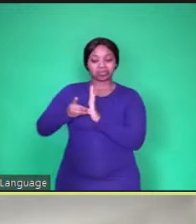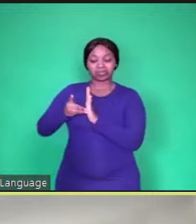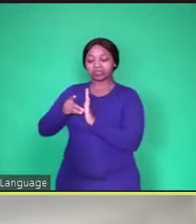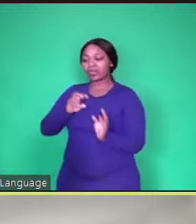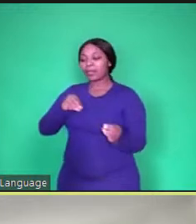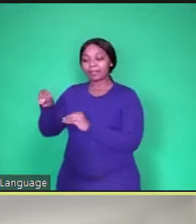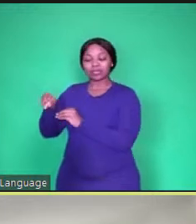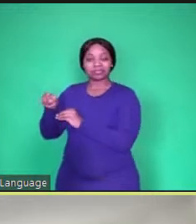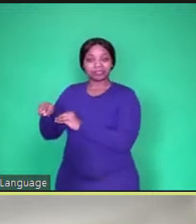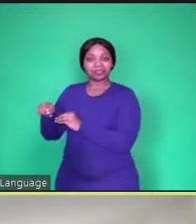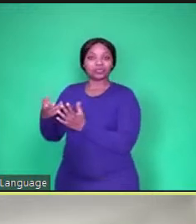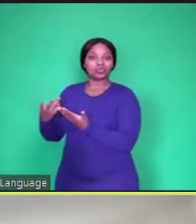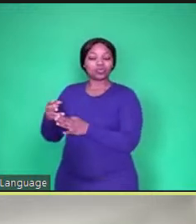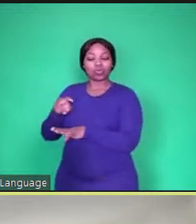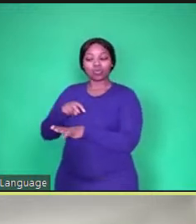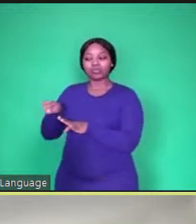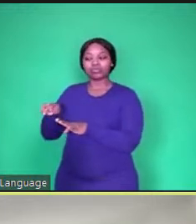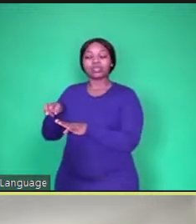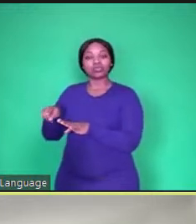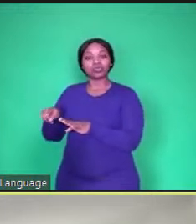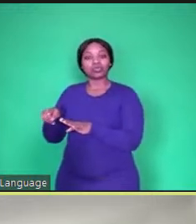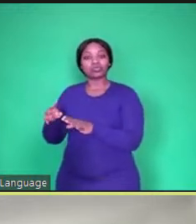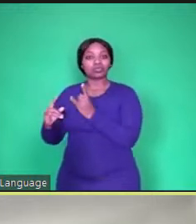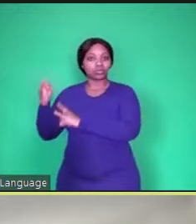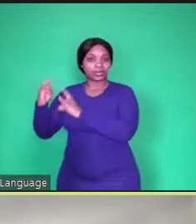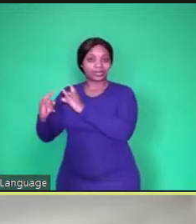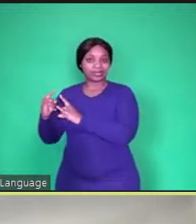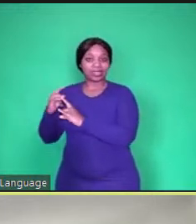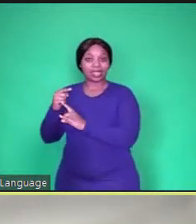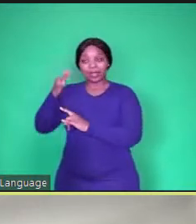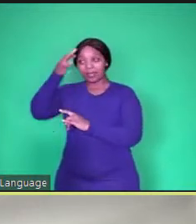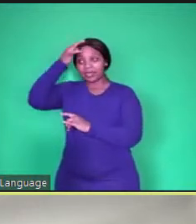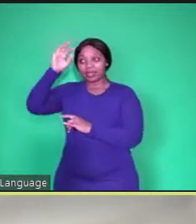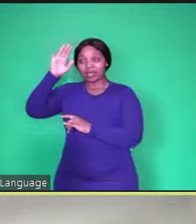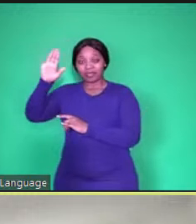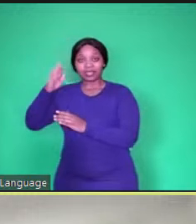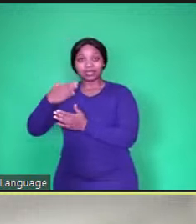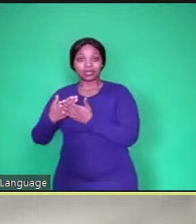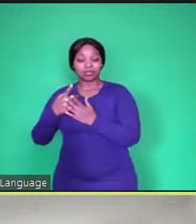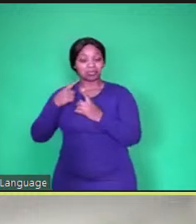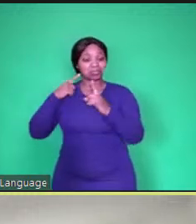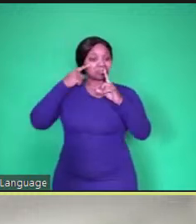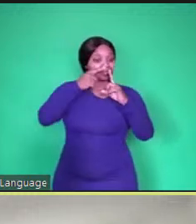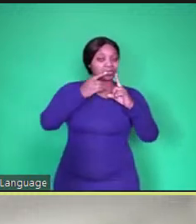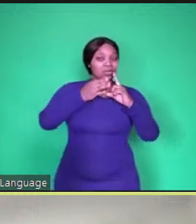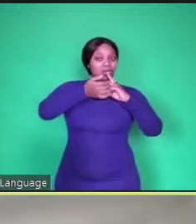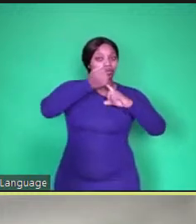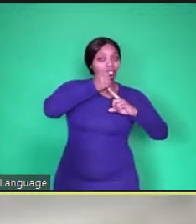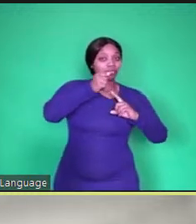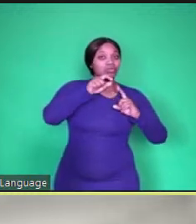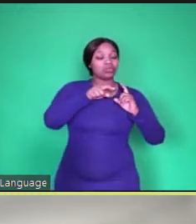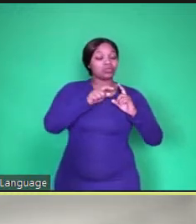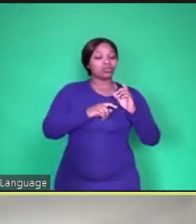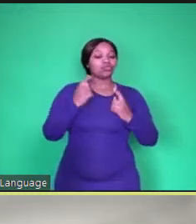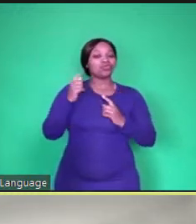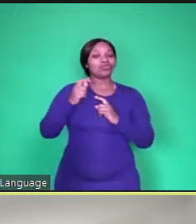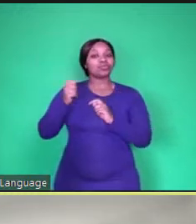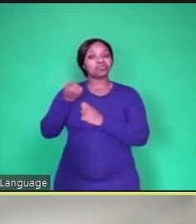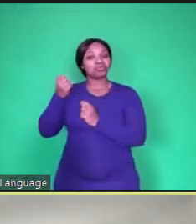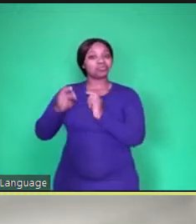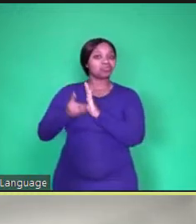from government towards migration and urbanization. It also means addressing the fragmented urban form. In other words, people are moving to cities,